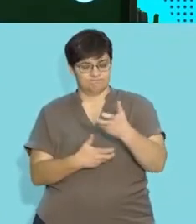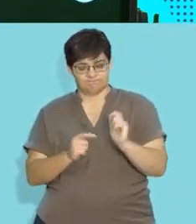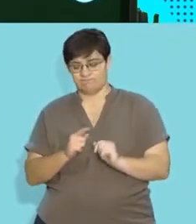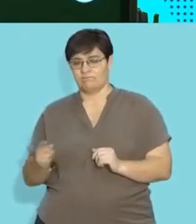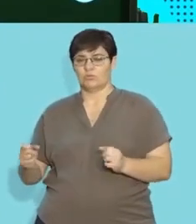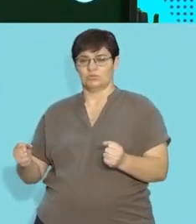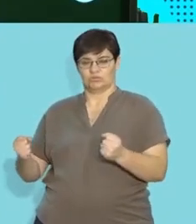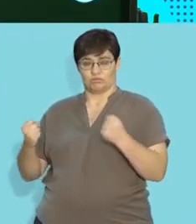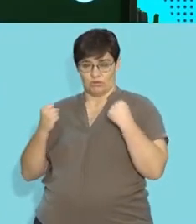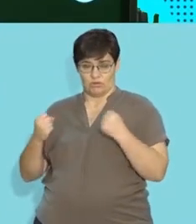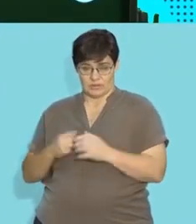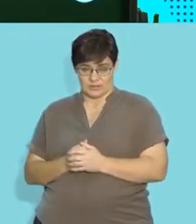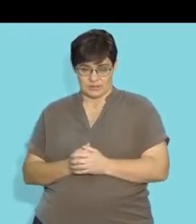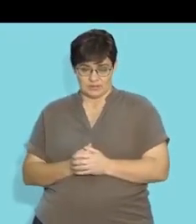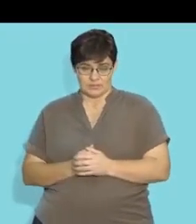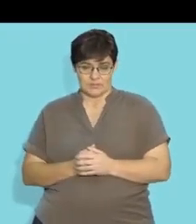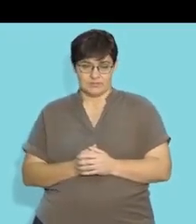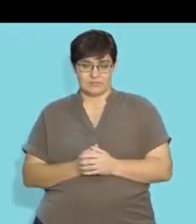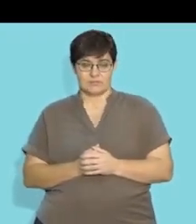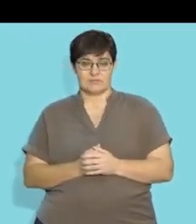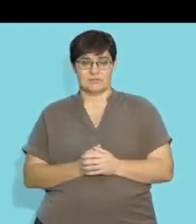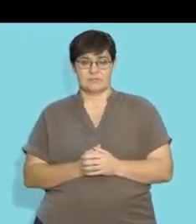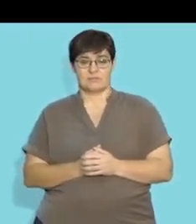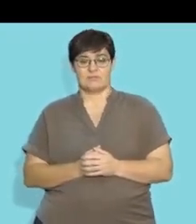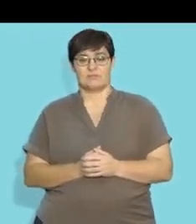using our calculator. Okay.